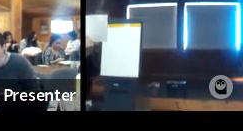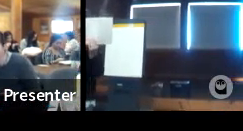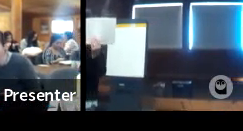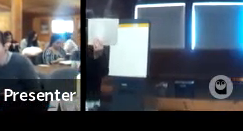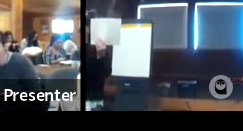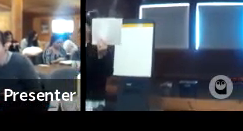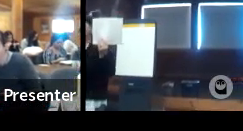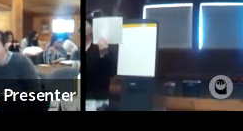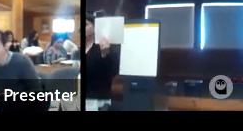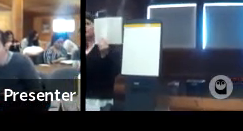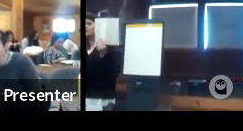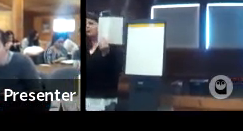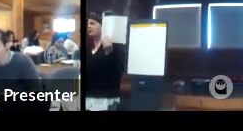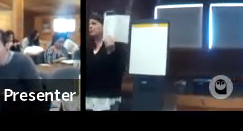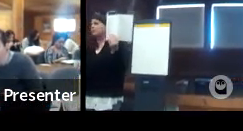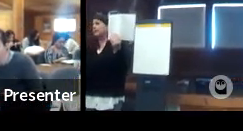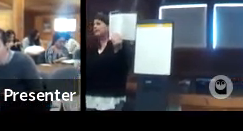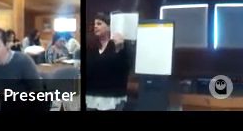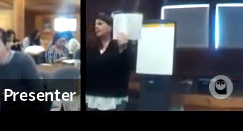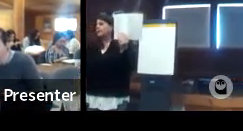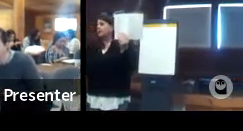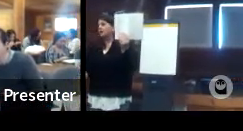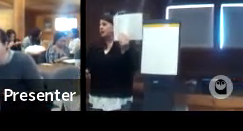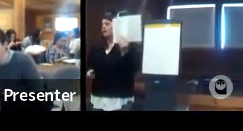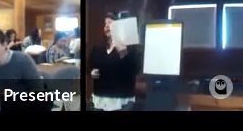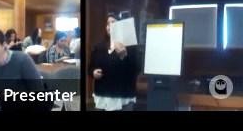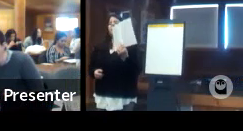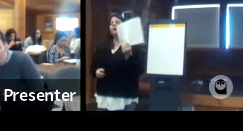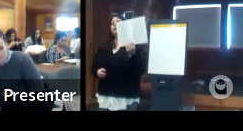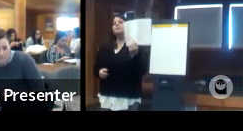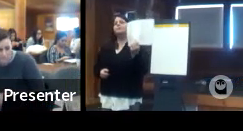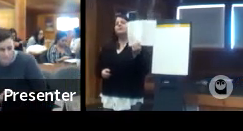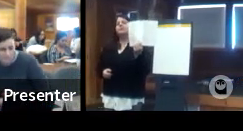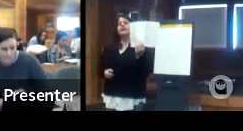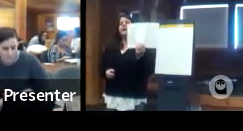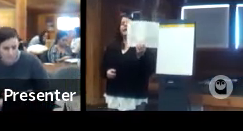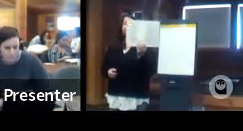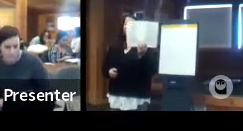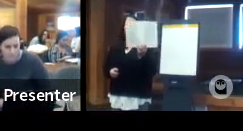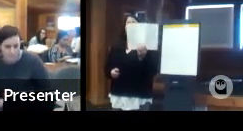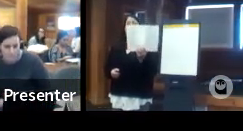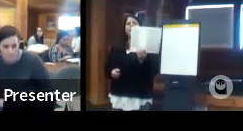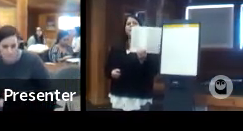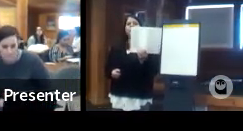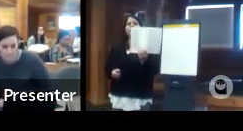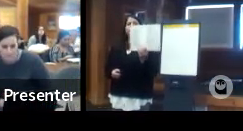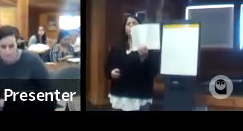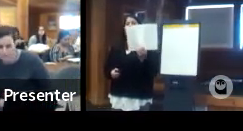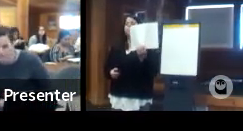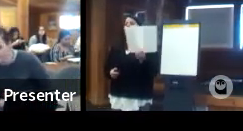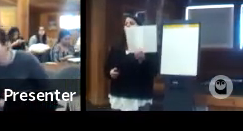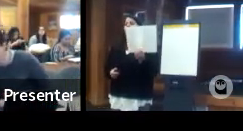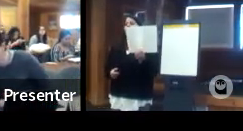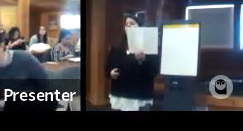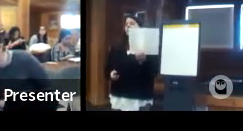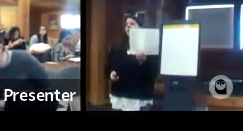that wouldn't need to be asked at a trial, depending on what the facts of the case are. But we're going to use this today, and I wanted to provide it to you so